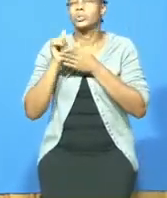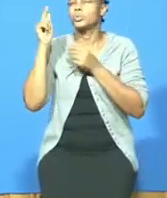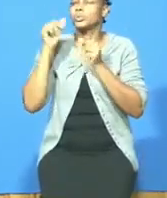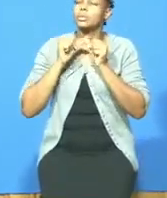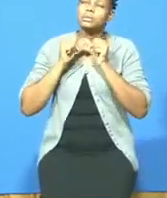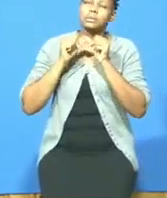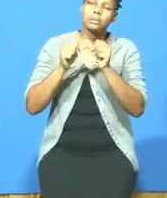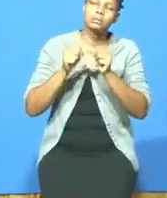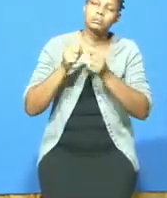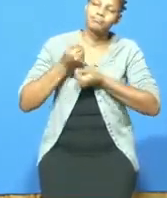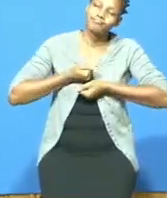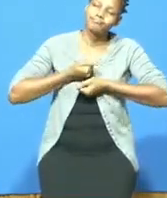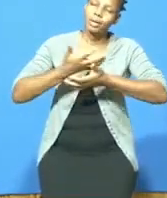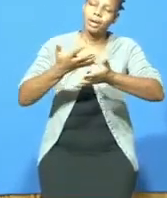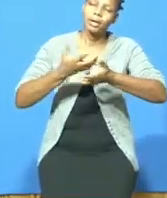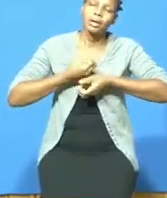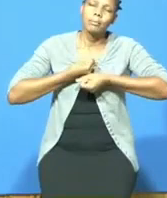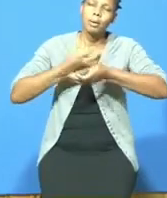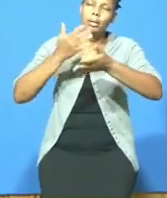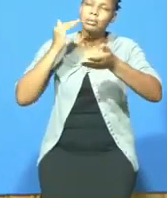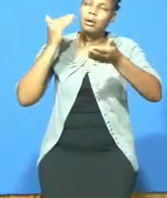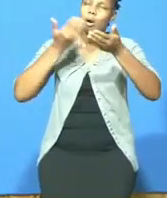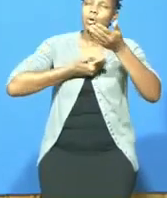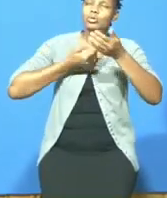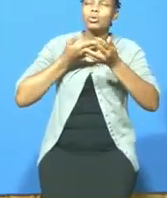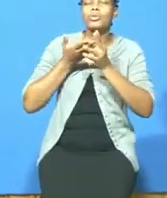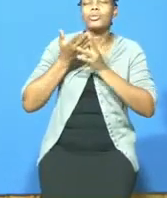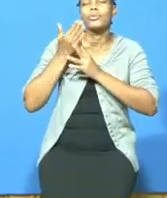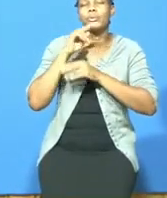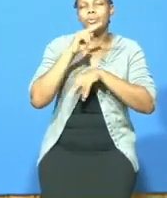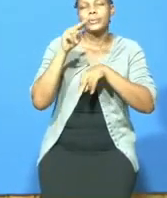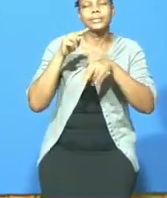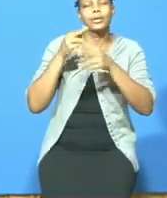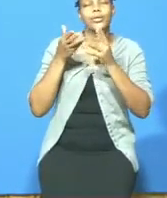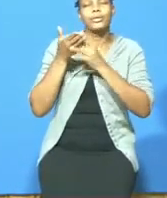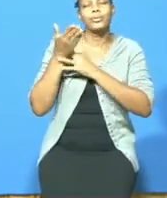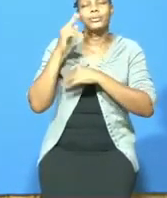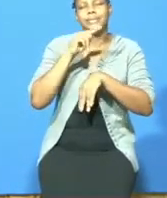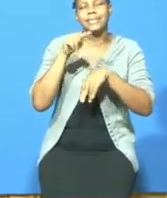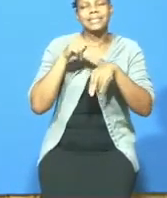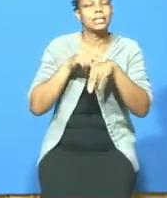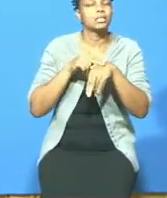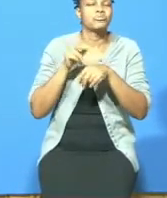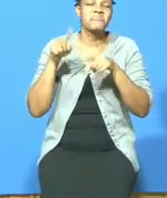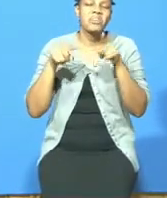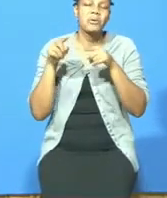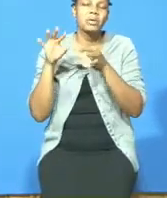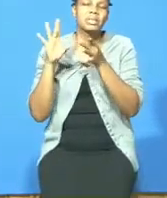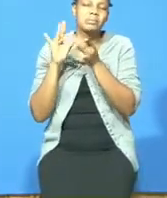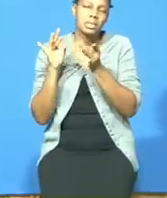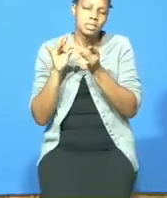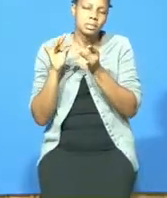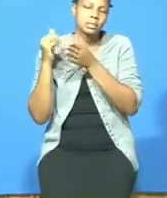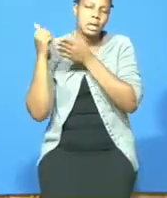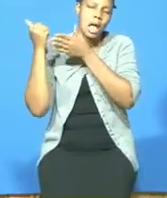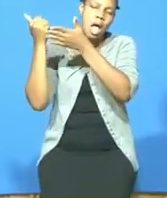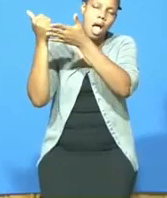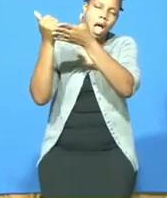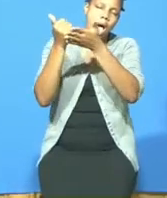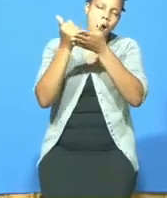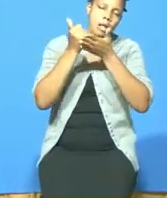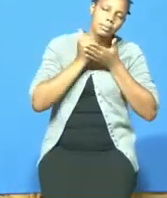to speak to us through nature, the various messages. Help us